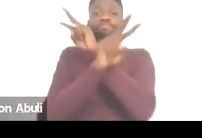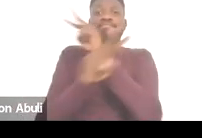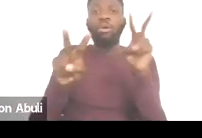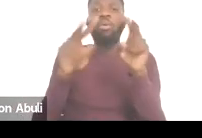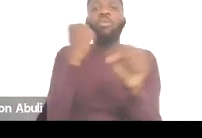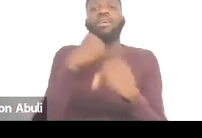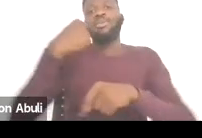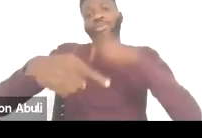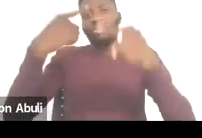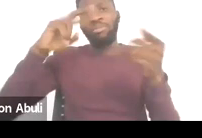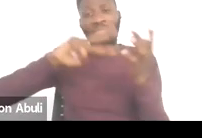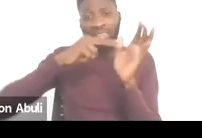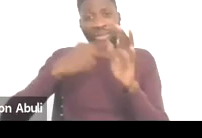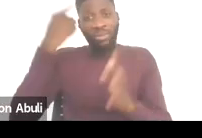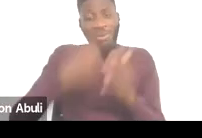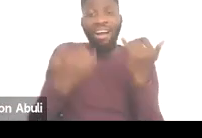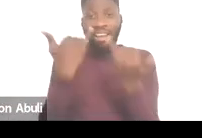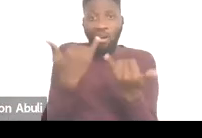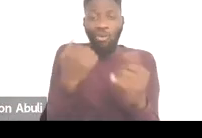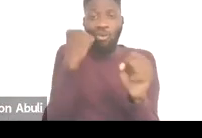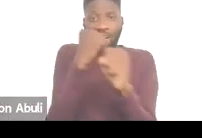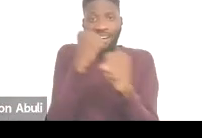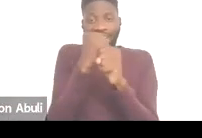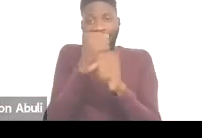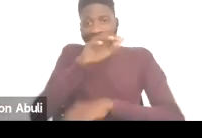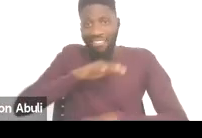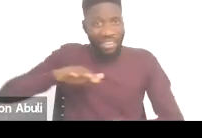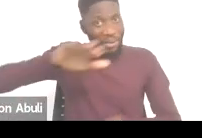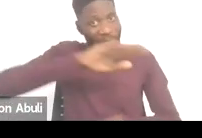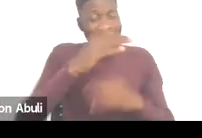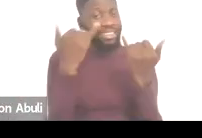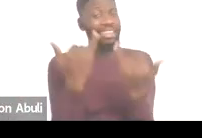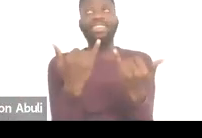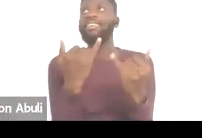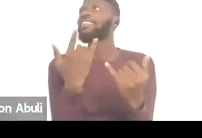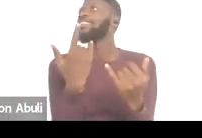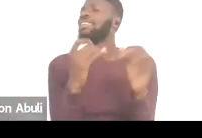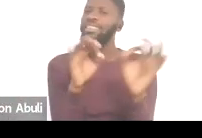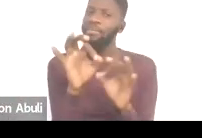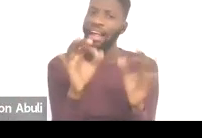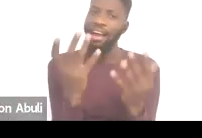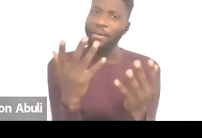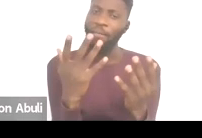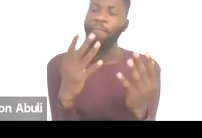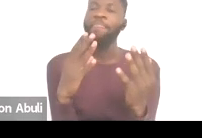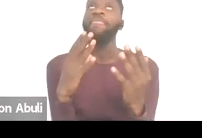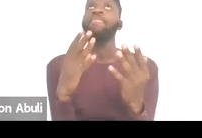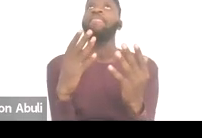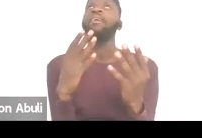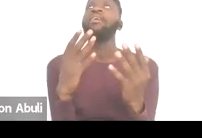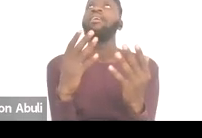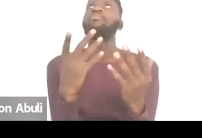is, the work environment is, what do I say? It is,